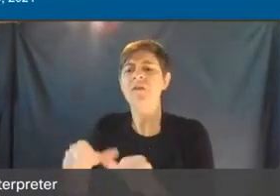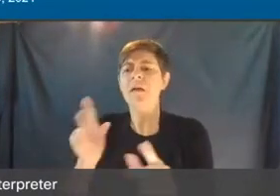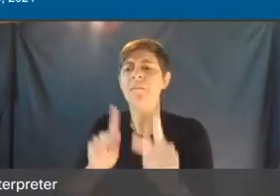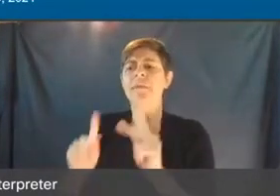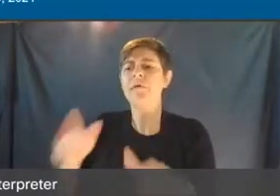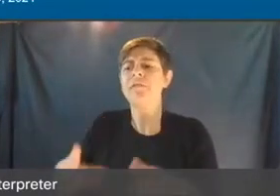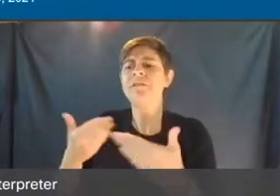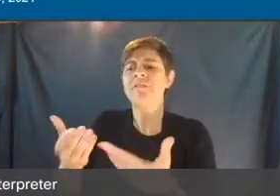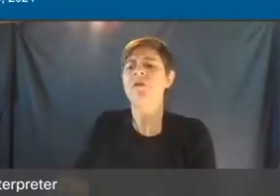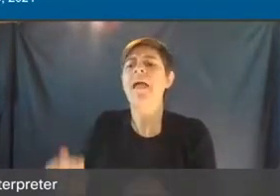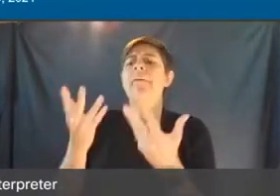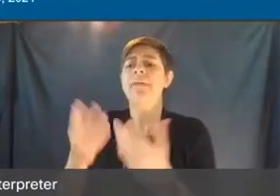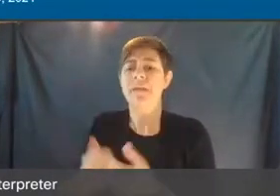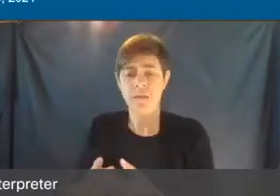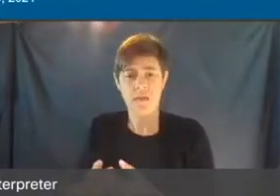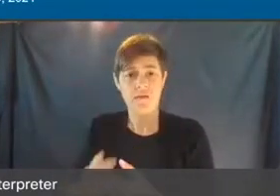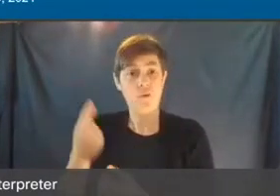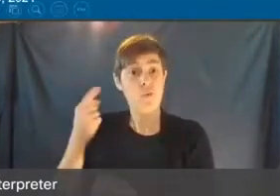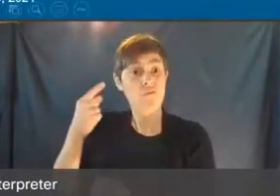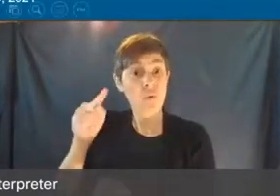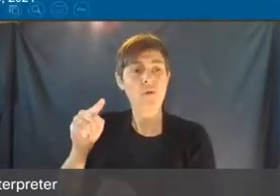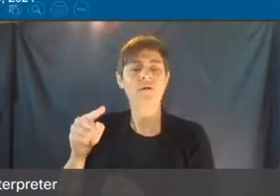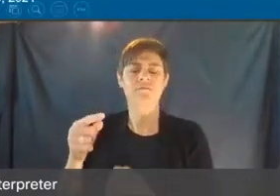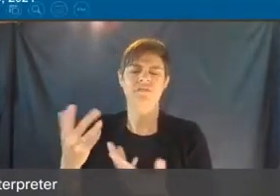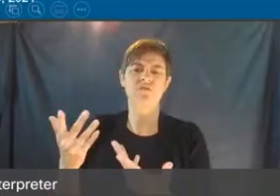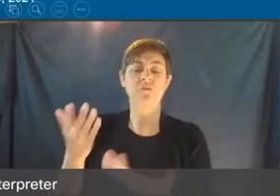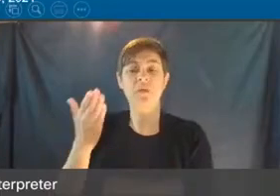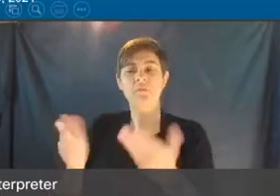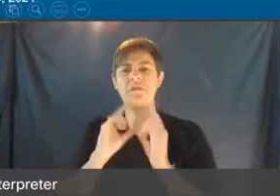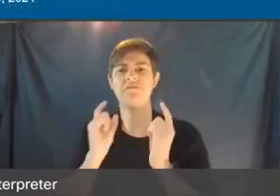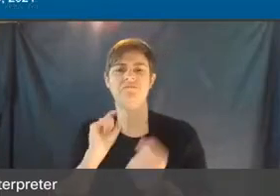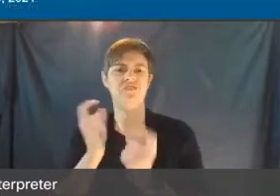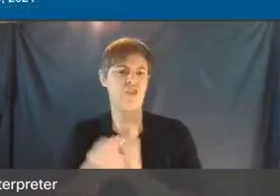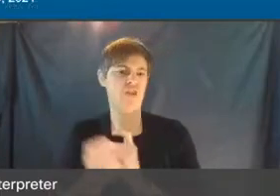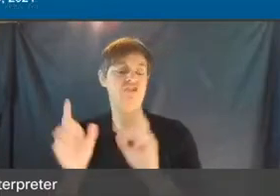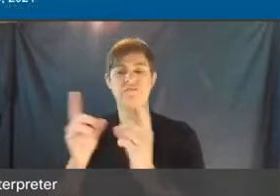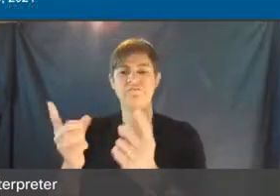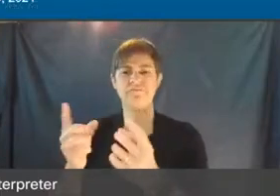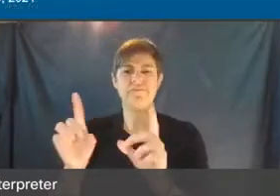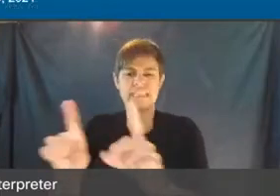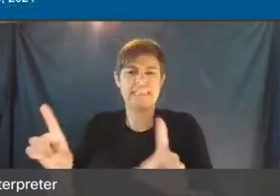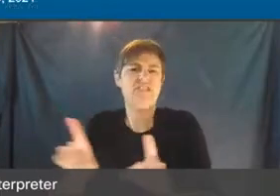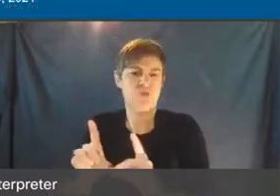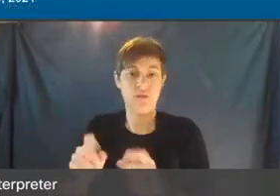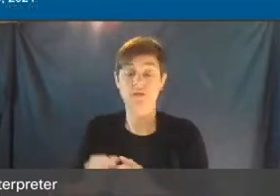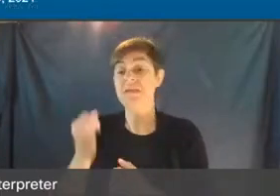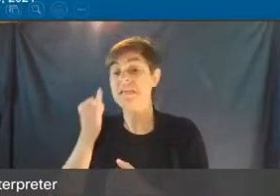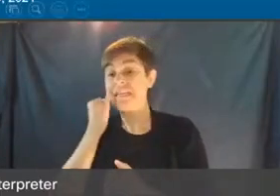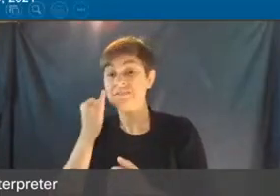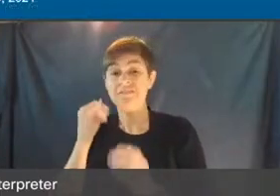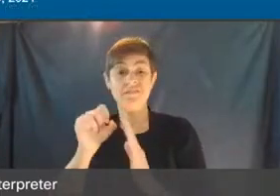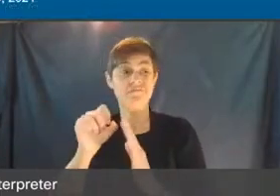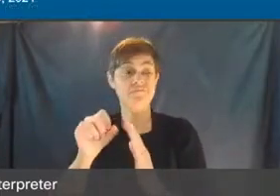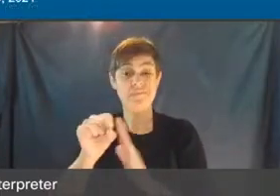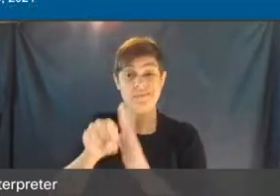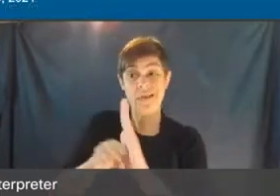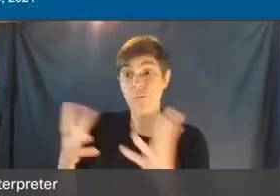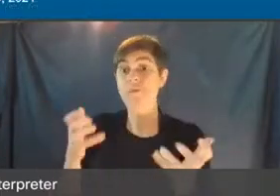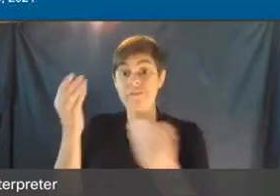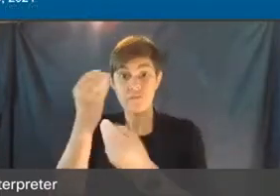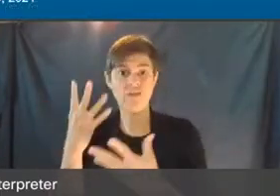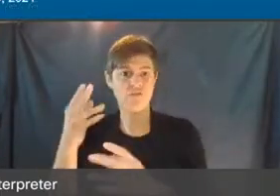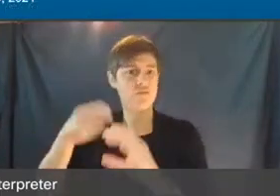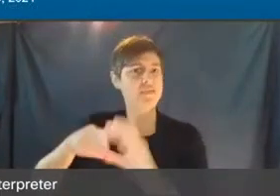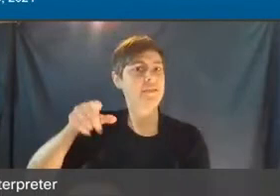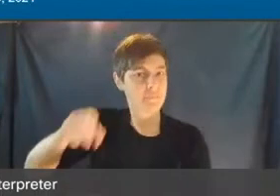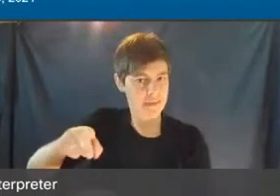purposes of redistricting. States must participate to receive population data for precincts within the state. The law also